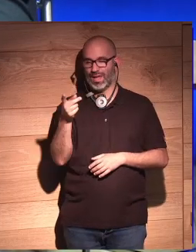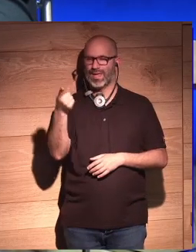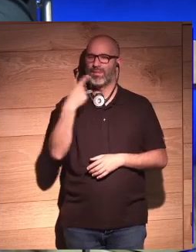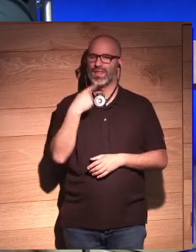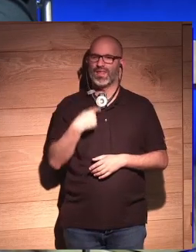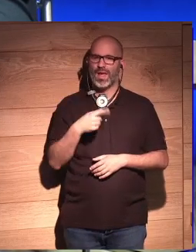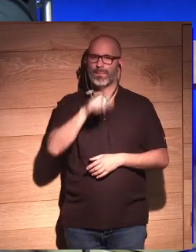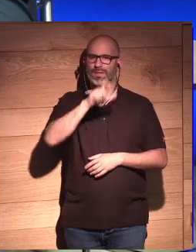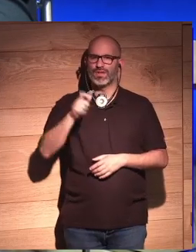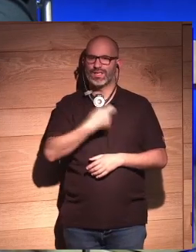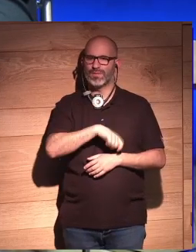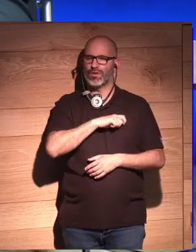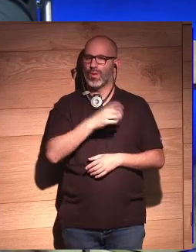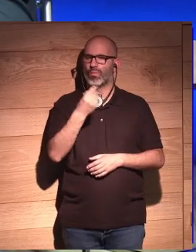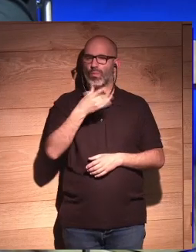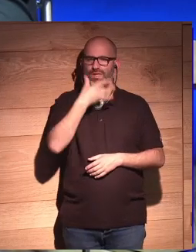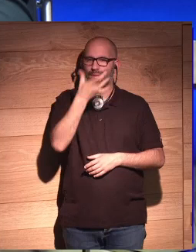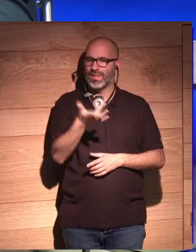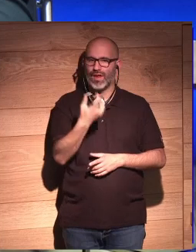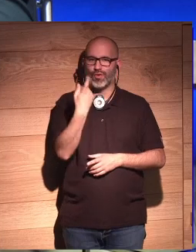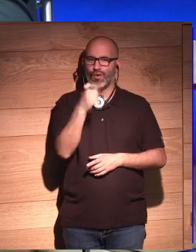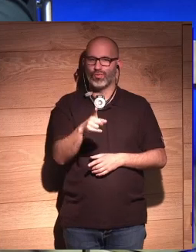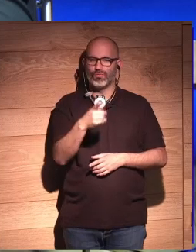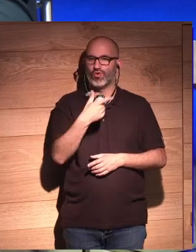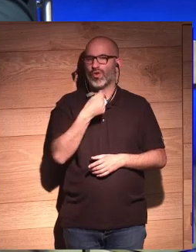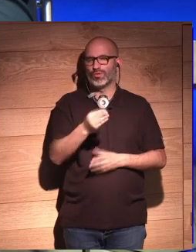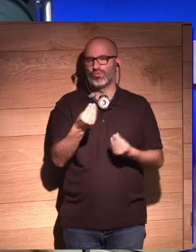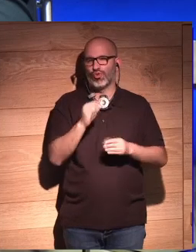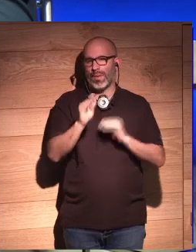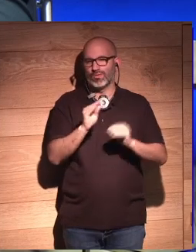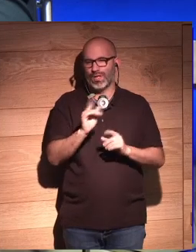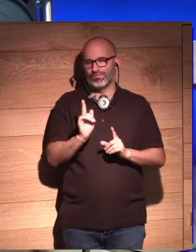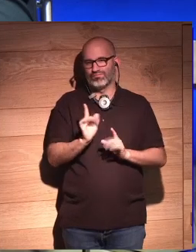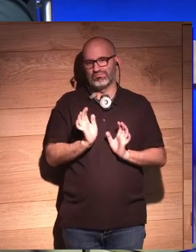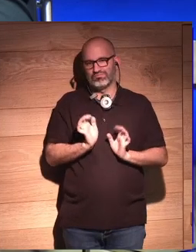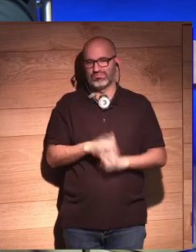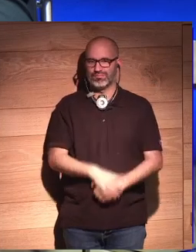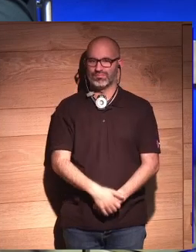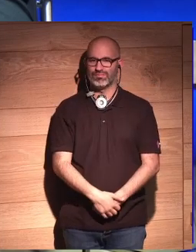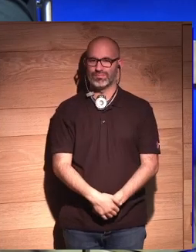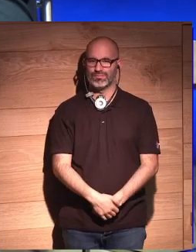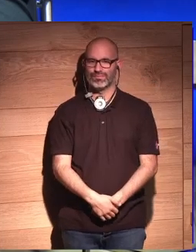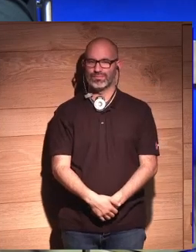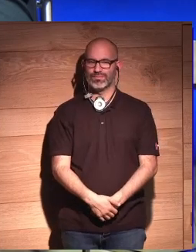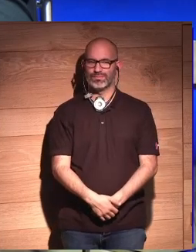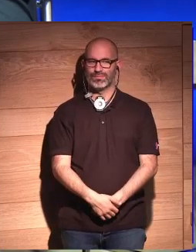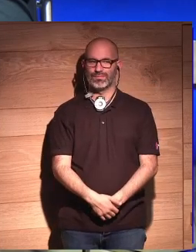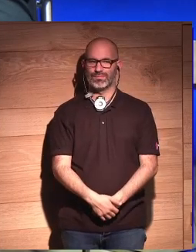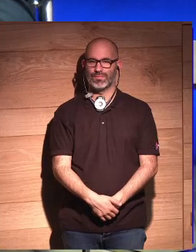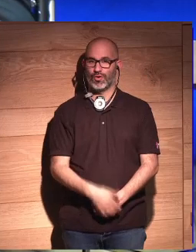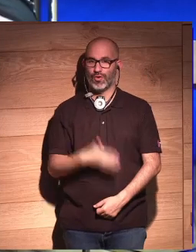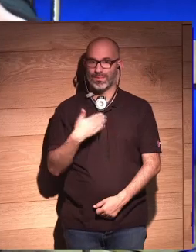was giving a lecture yesterday and she was telling me that Spaniards are very shy, normally, and they don't like to